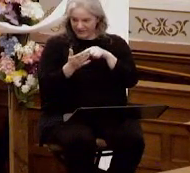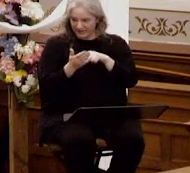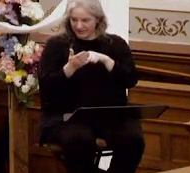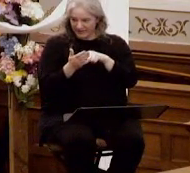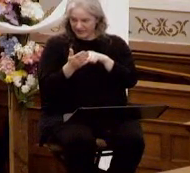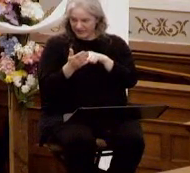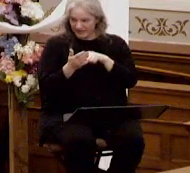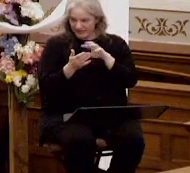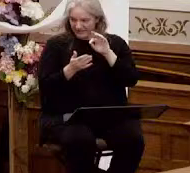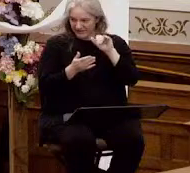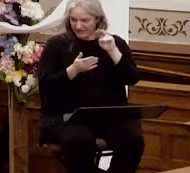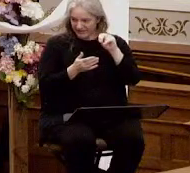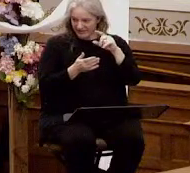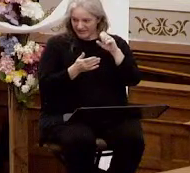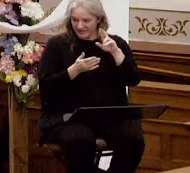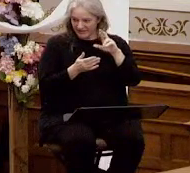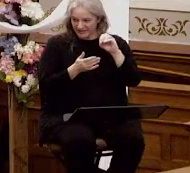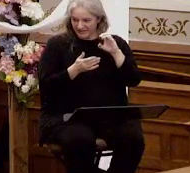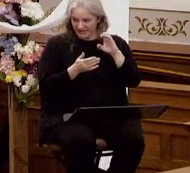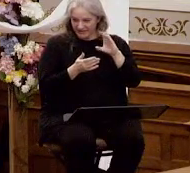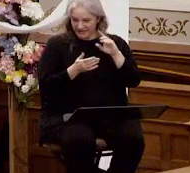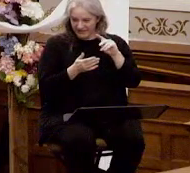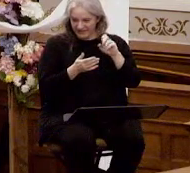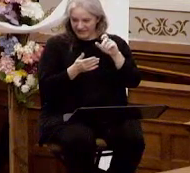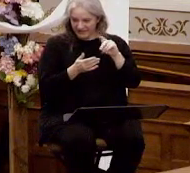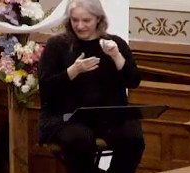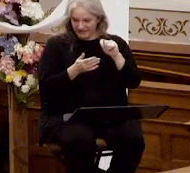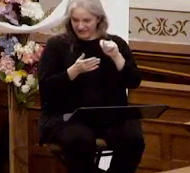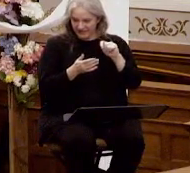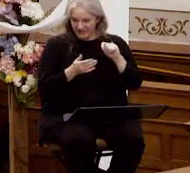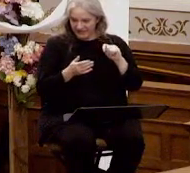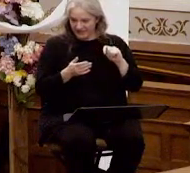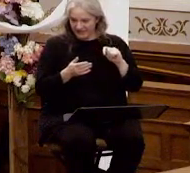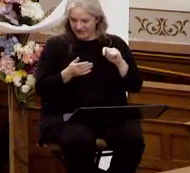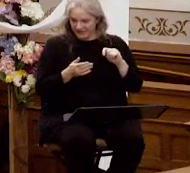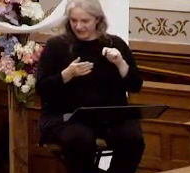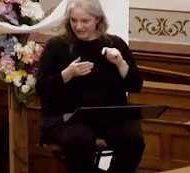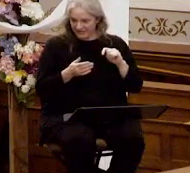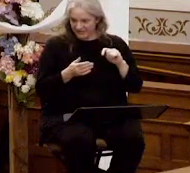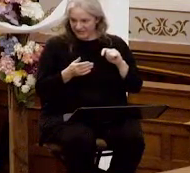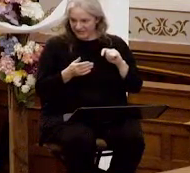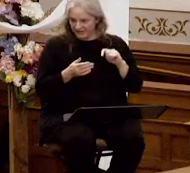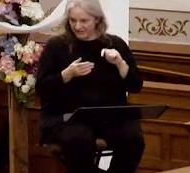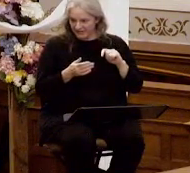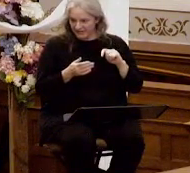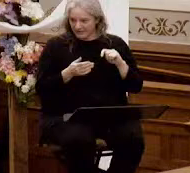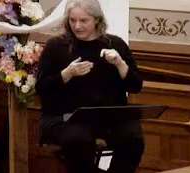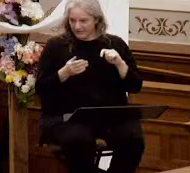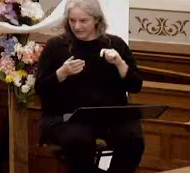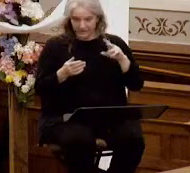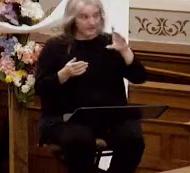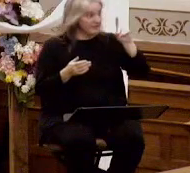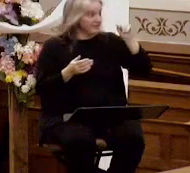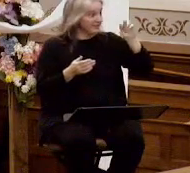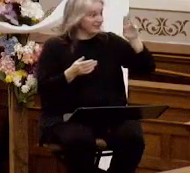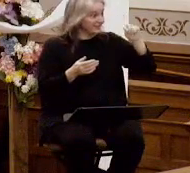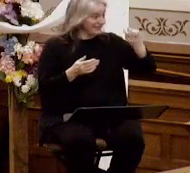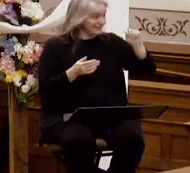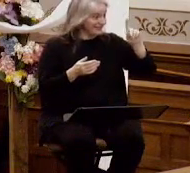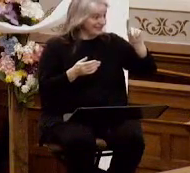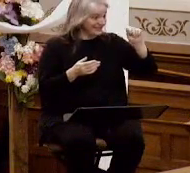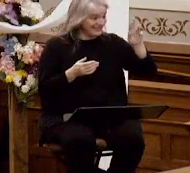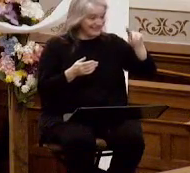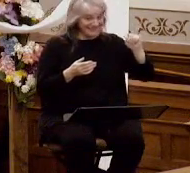Finger rocket. What do you think that might be about? Missile. No missile. A dart. Not